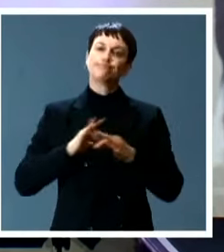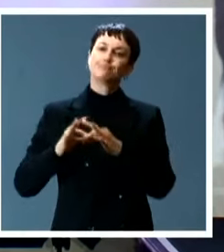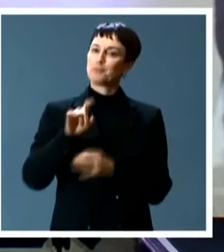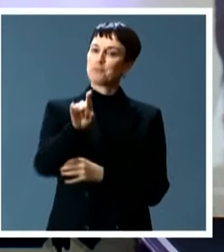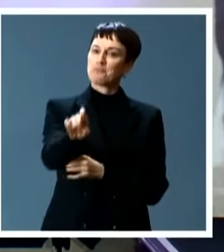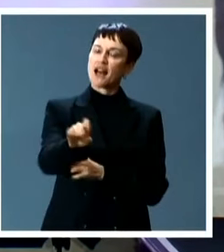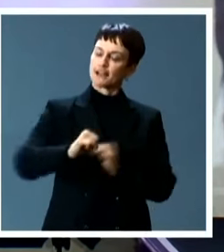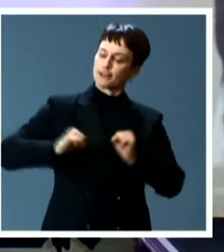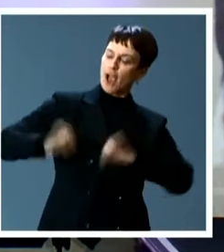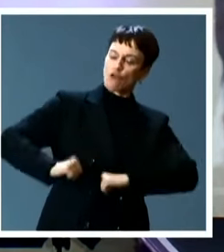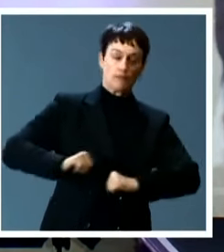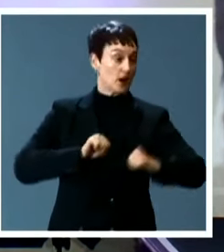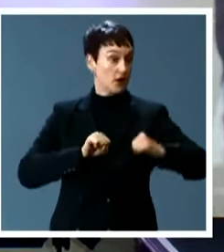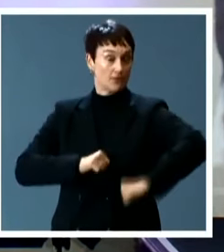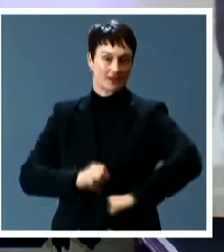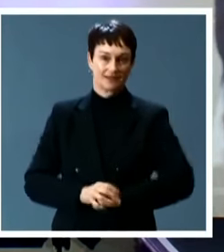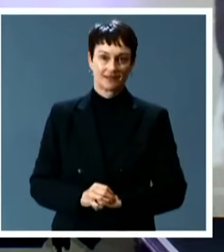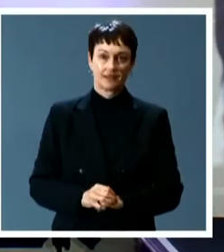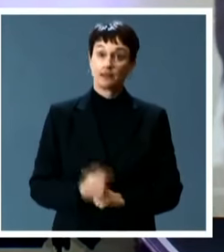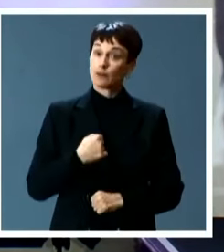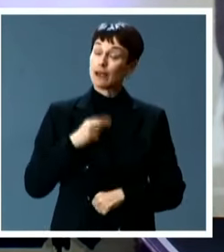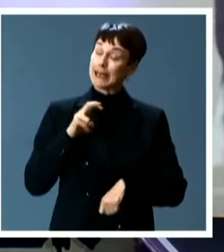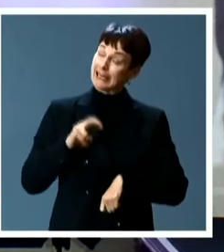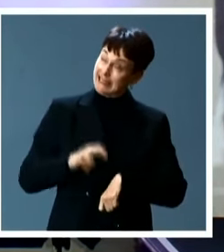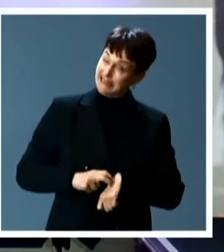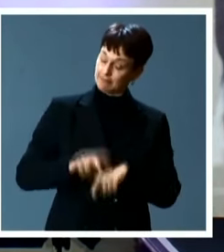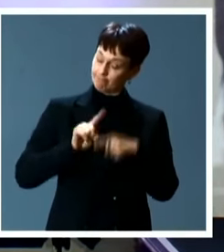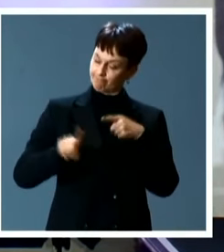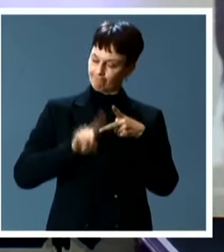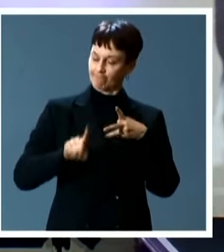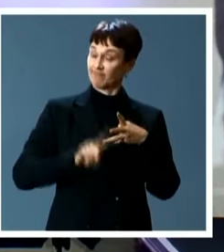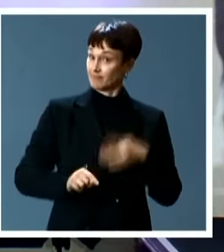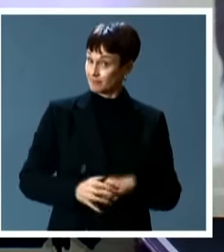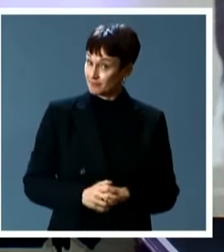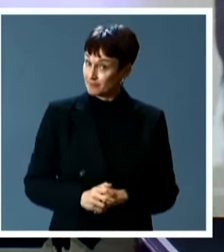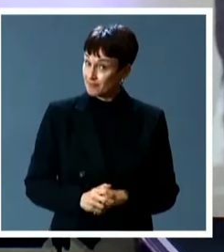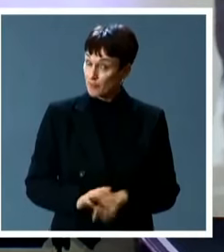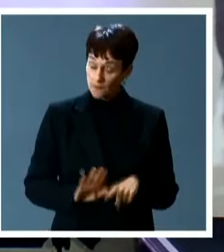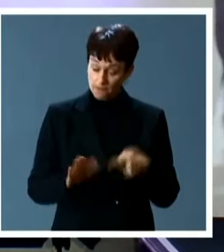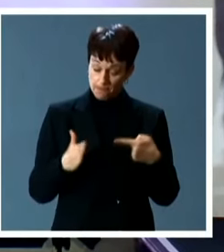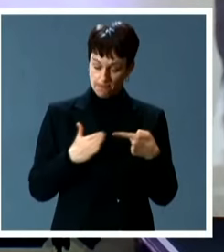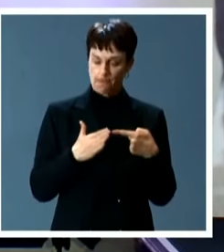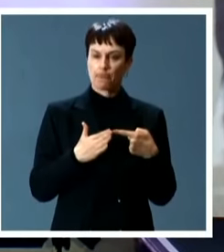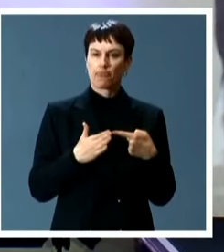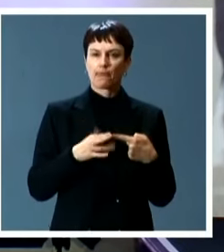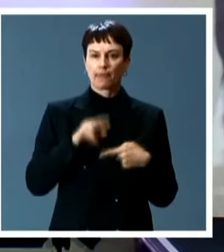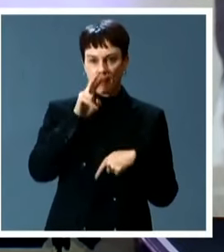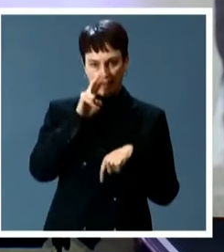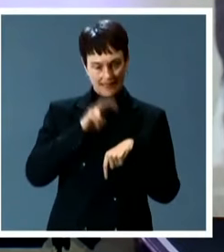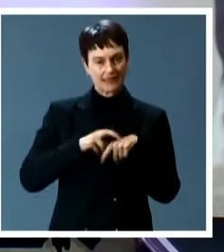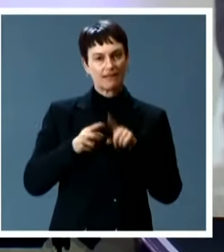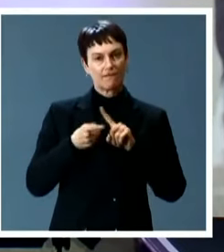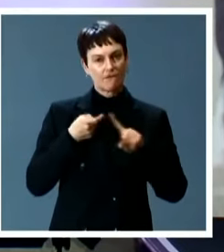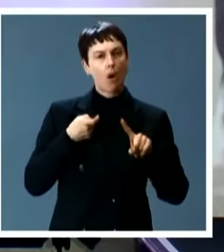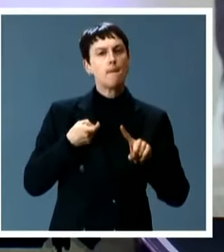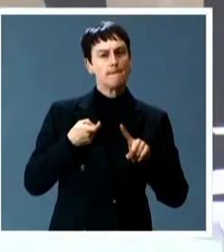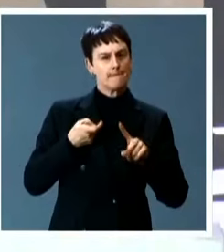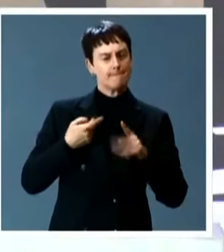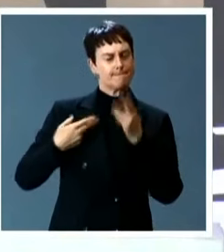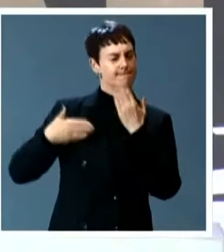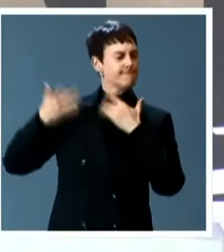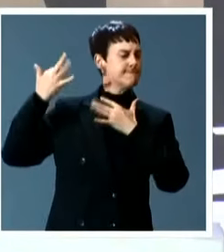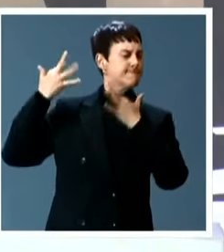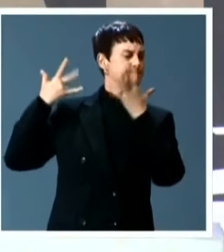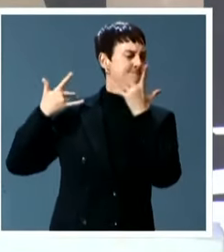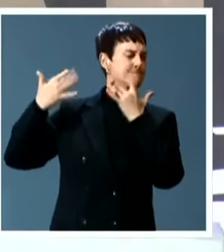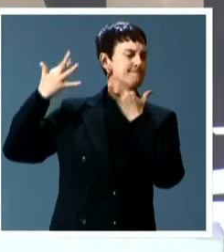work if we have the following: that we have a society that draws on ancient human knowledges,